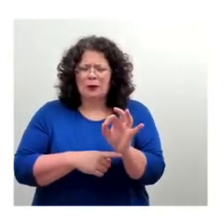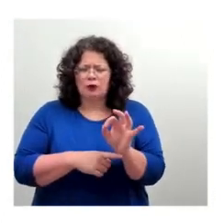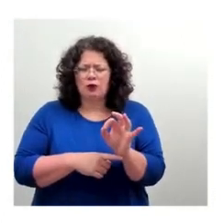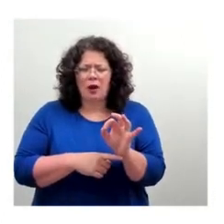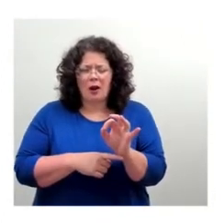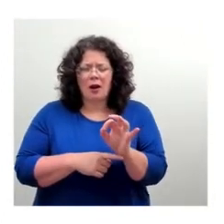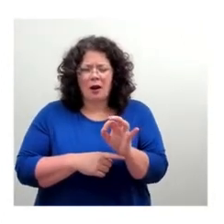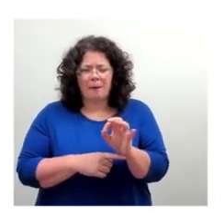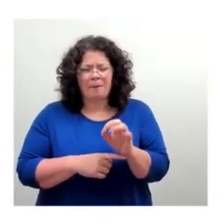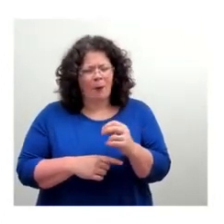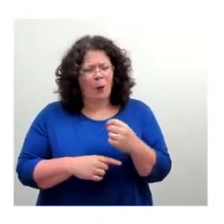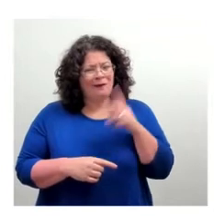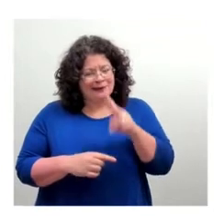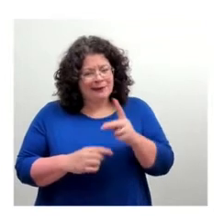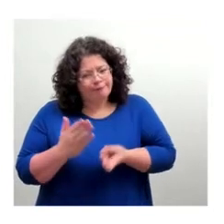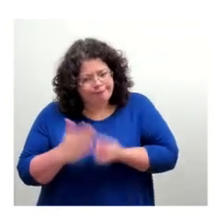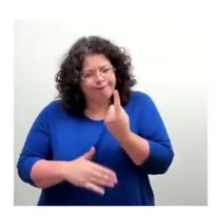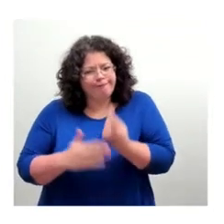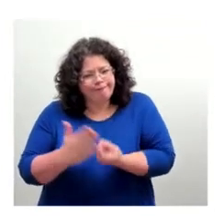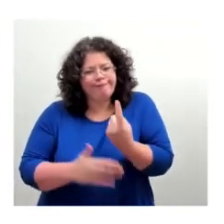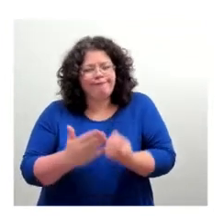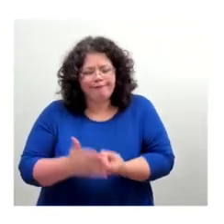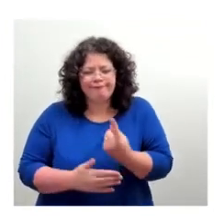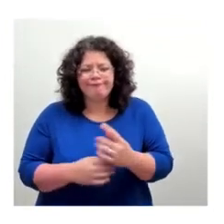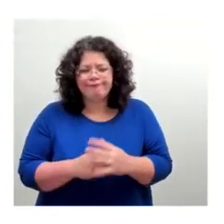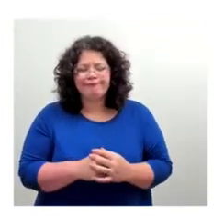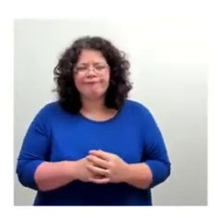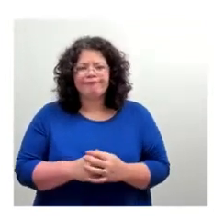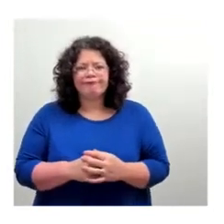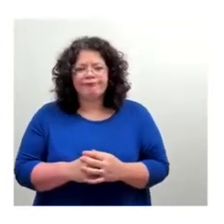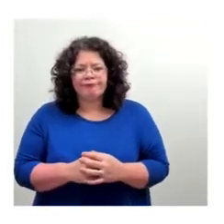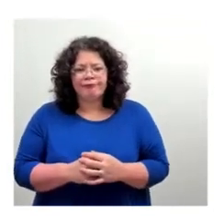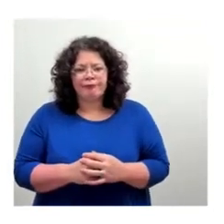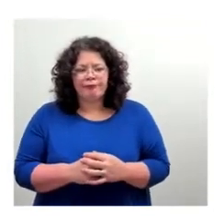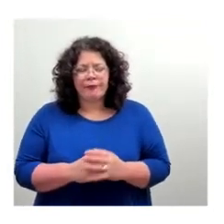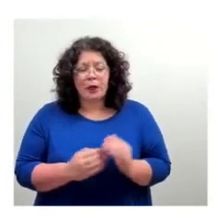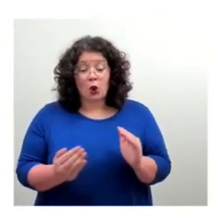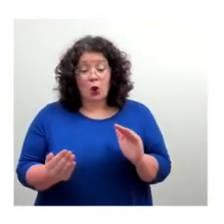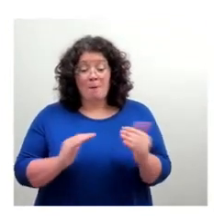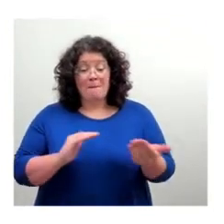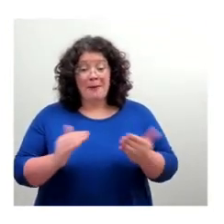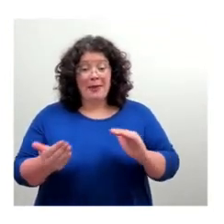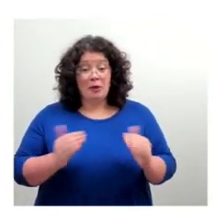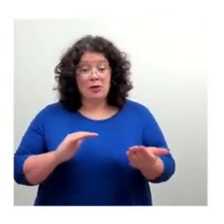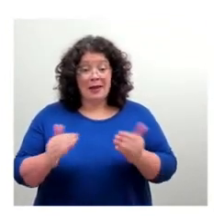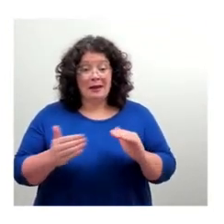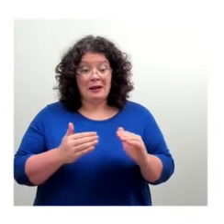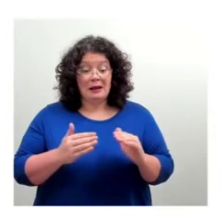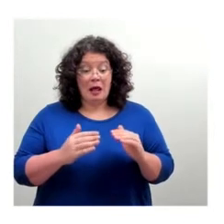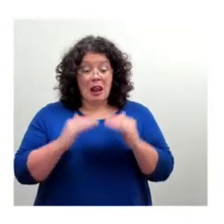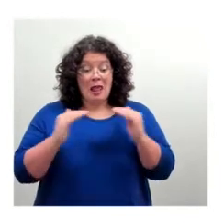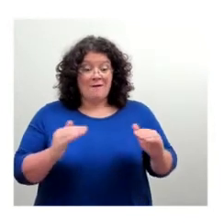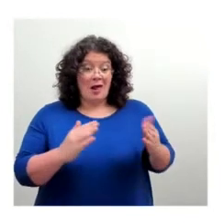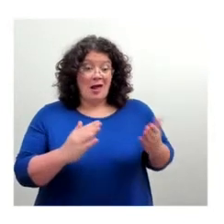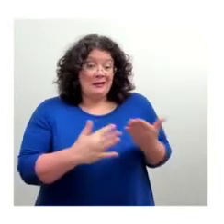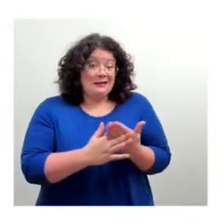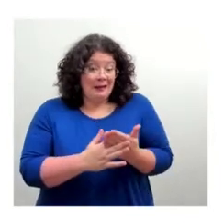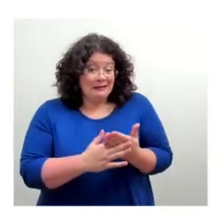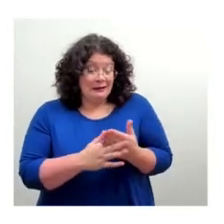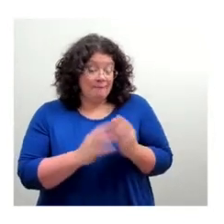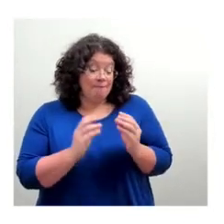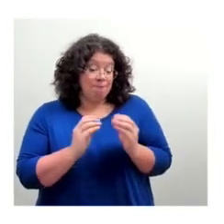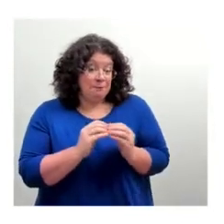matter, any traditional broadcaster, so any PSB, with a streaming service. Mm-hmm. Now, because we at